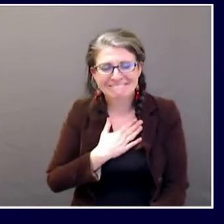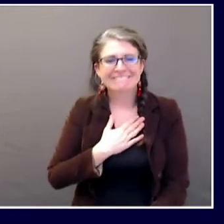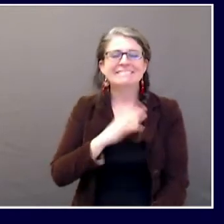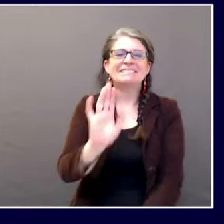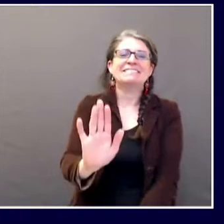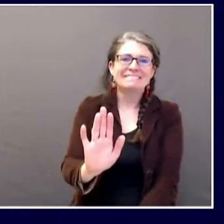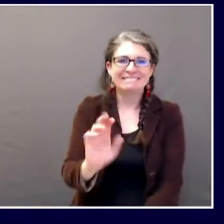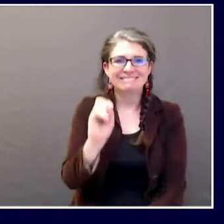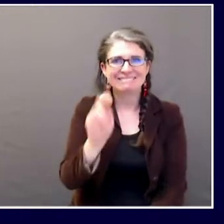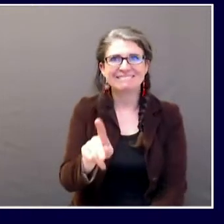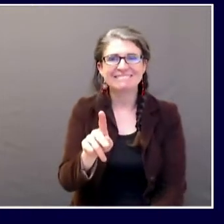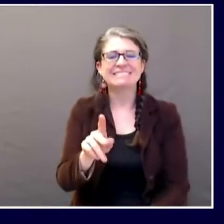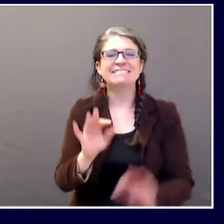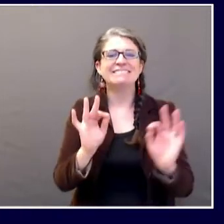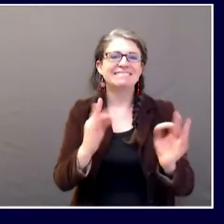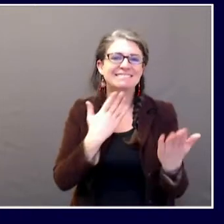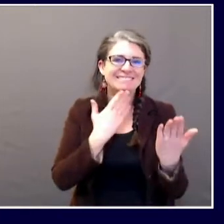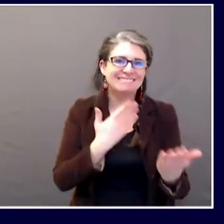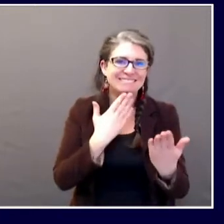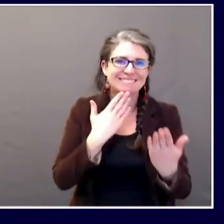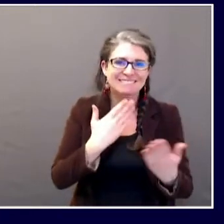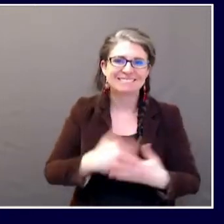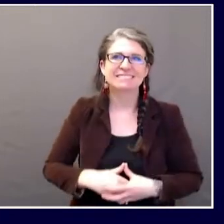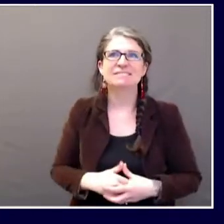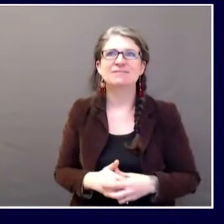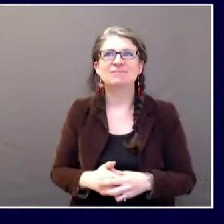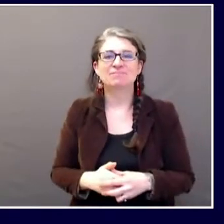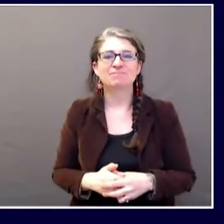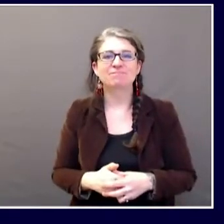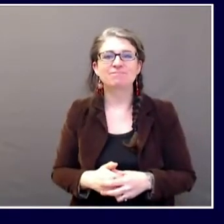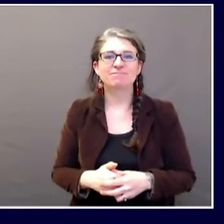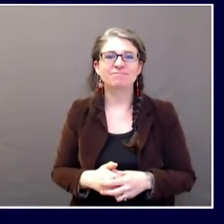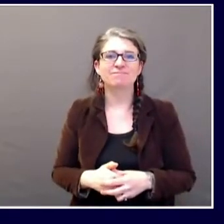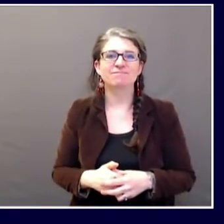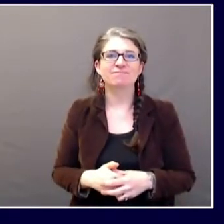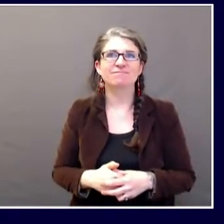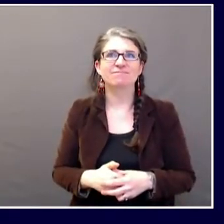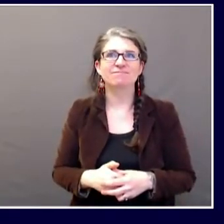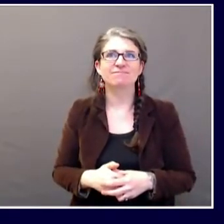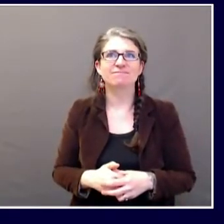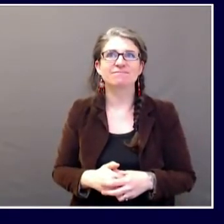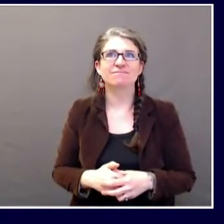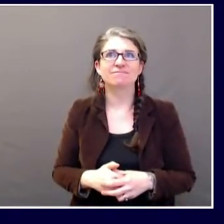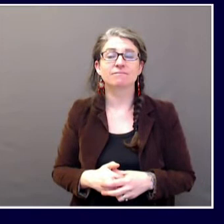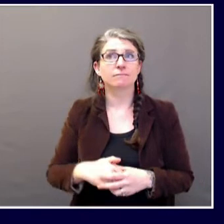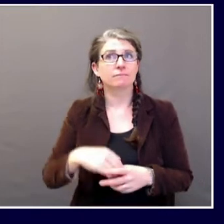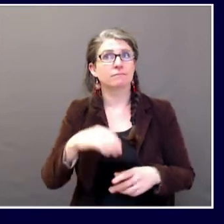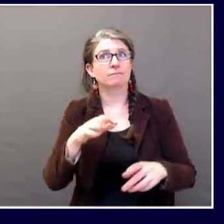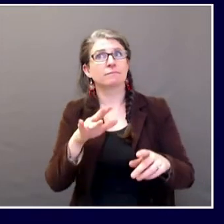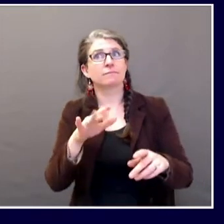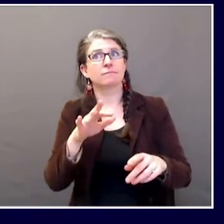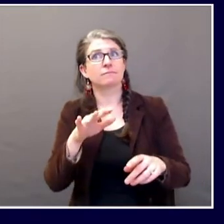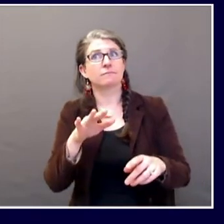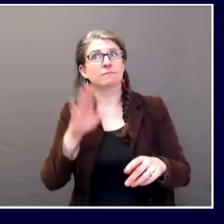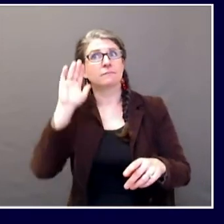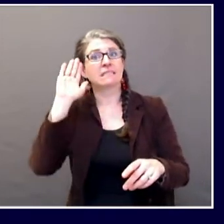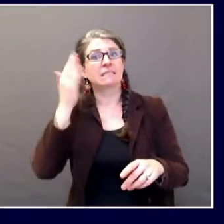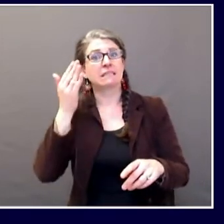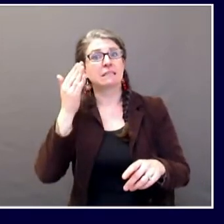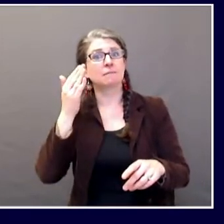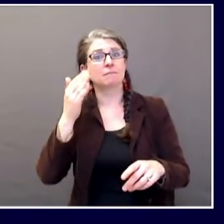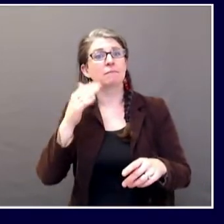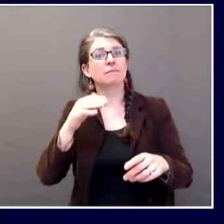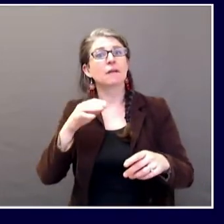questions. So my first question is that virus cases have been declining for 2 weeks now. Do you see that as a reason for optimism,